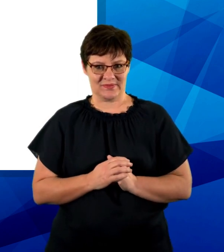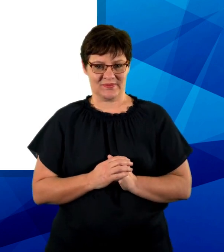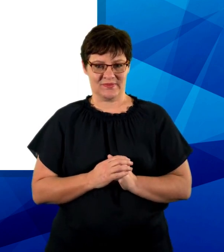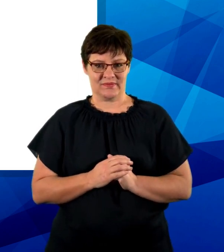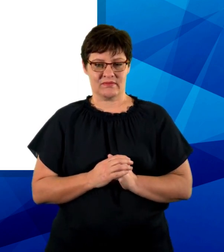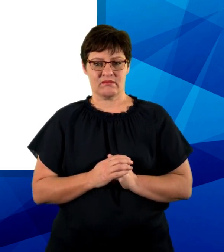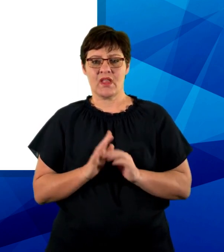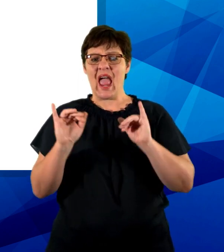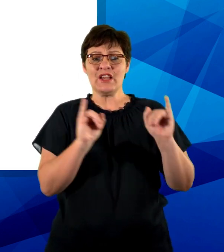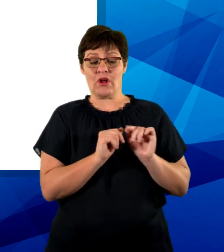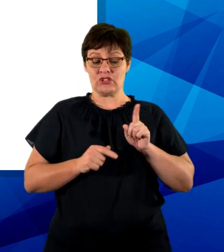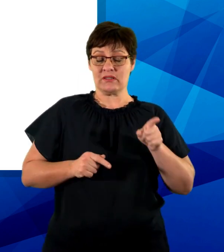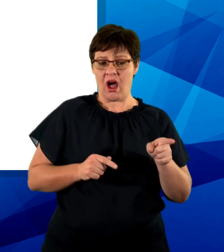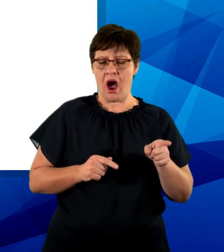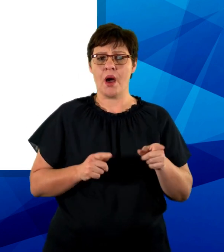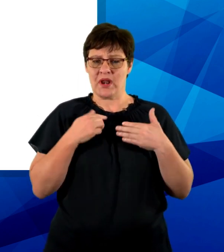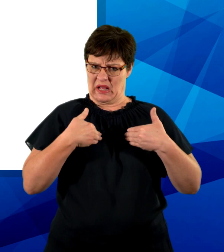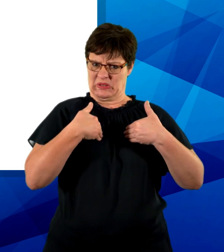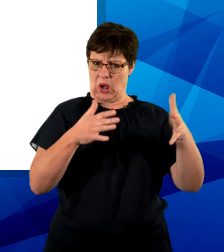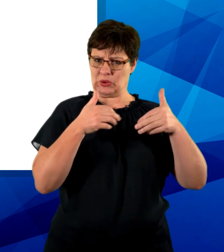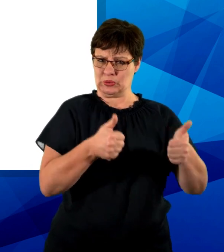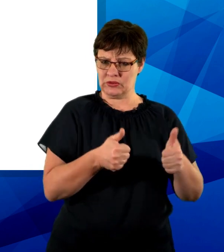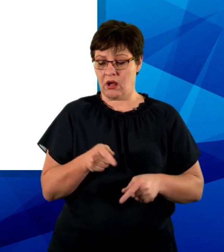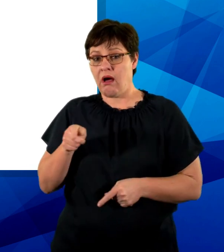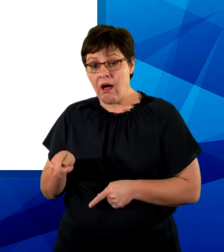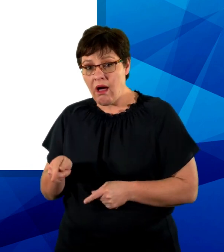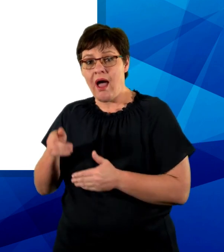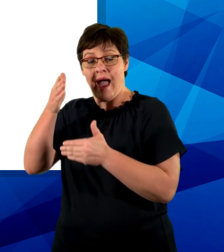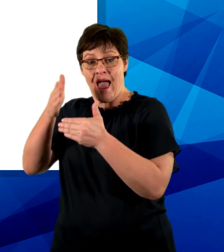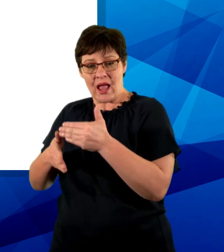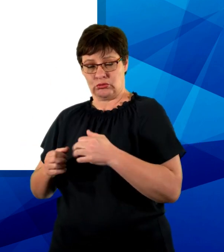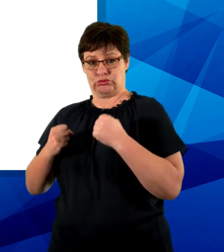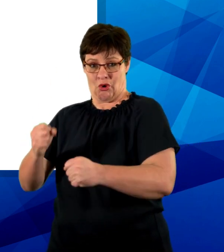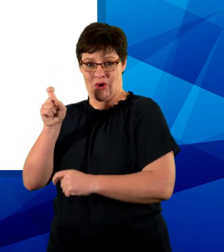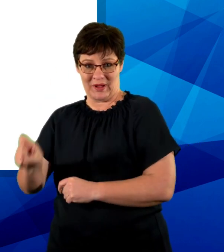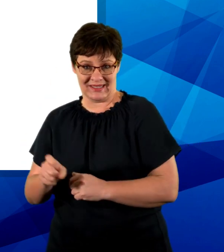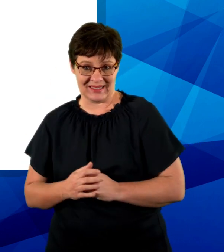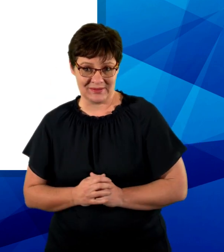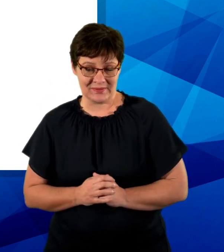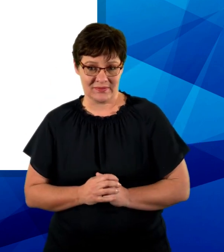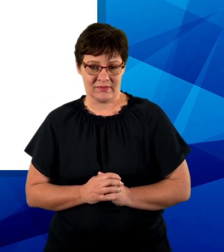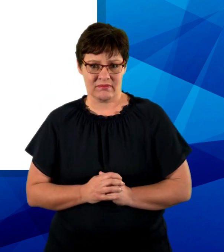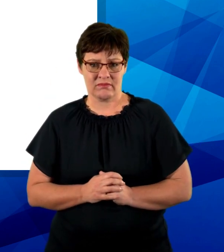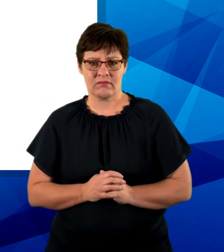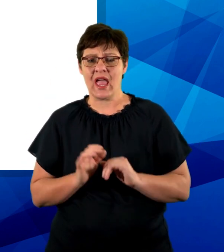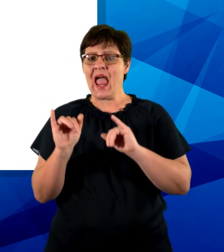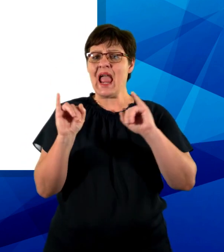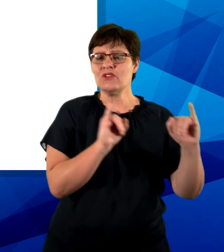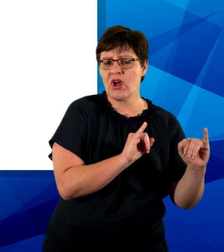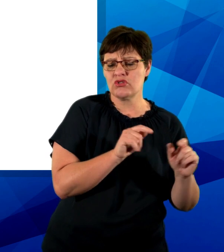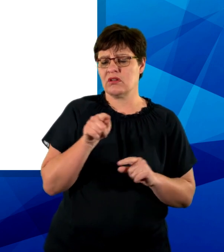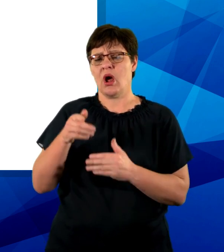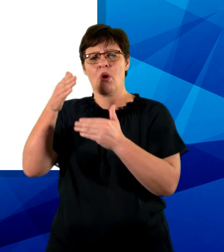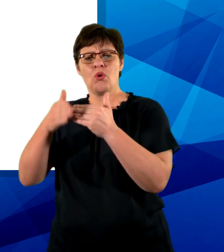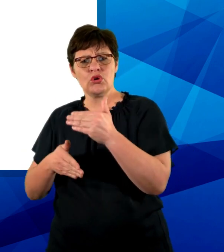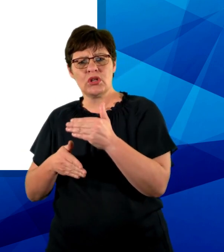The introduction signifies a good start and the conclusion a strong finish. The introduction and conclusion of your